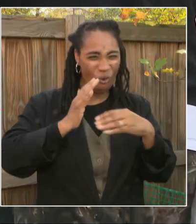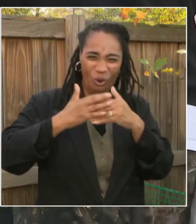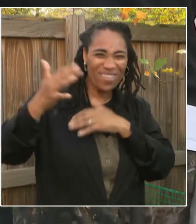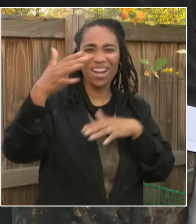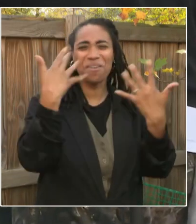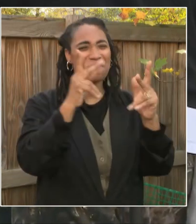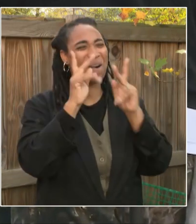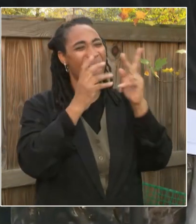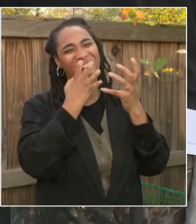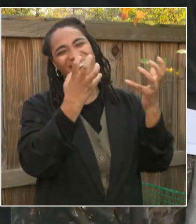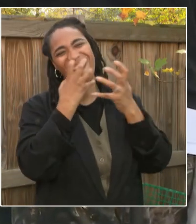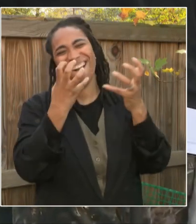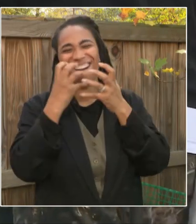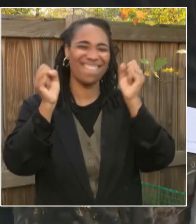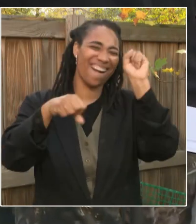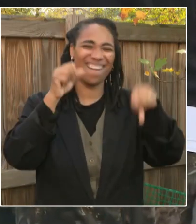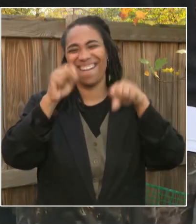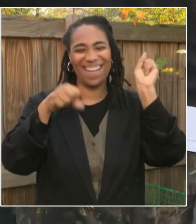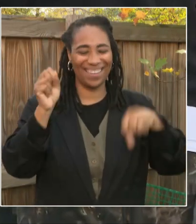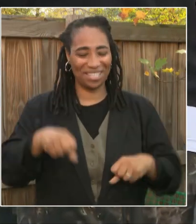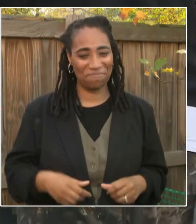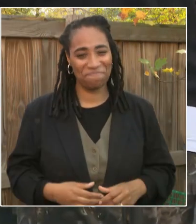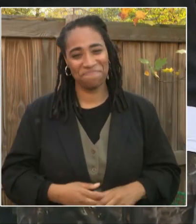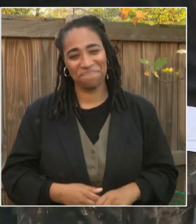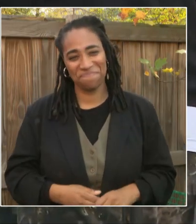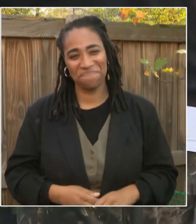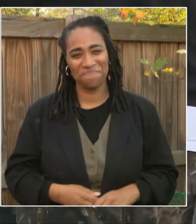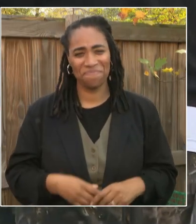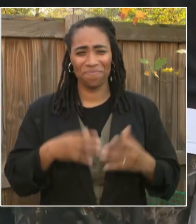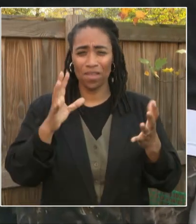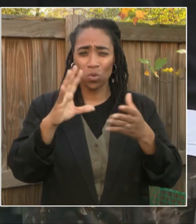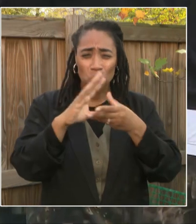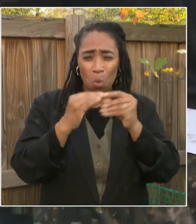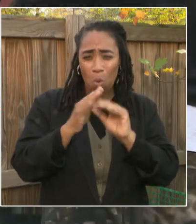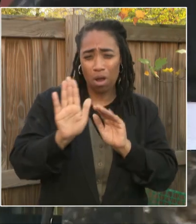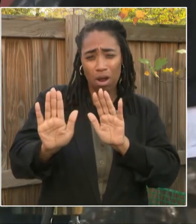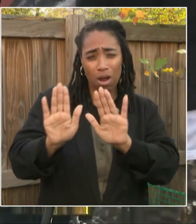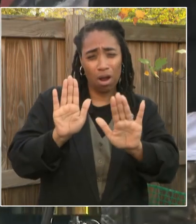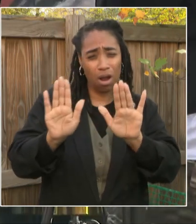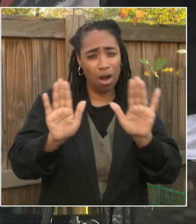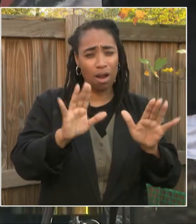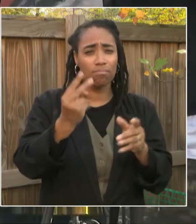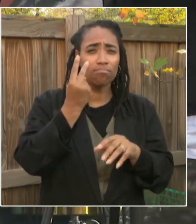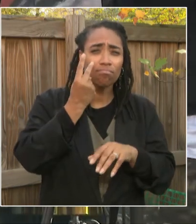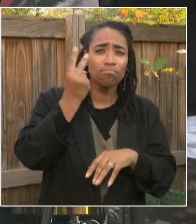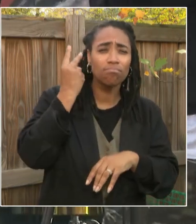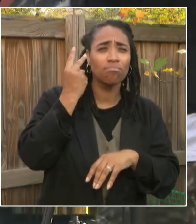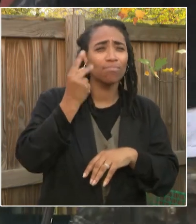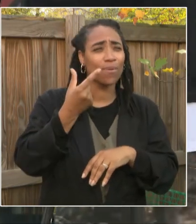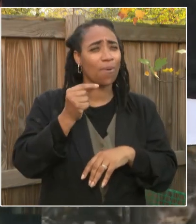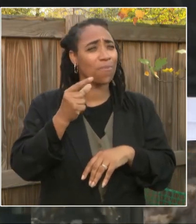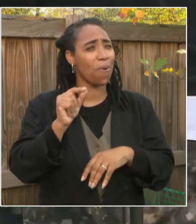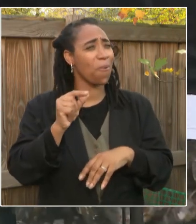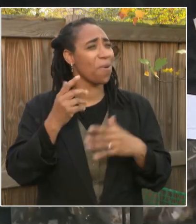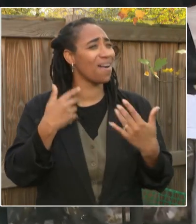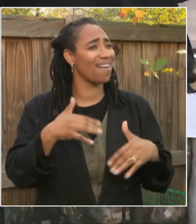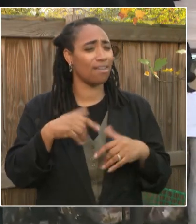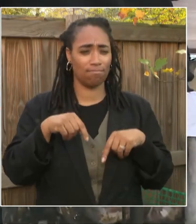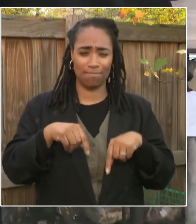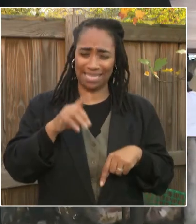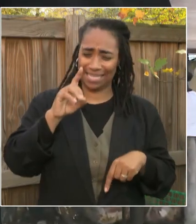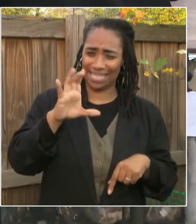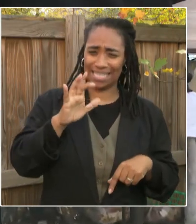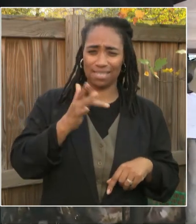It's the stories that you all have been telling, the memories that you all have made, and really the heartbeat of the nation's capital, our